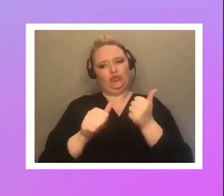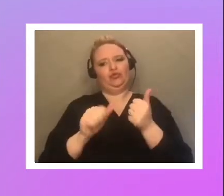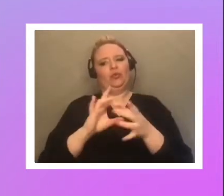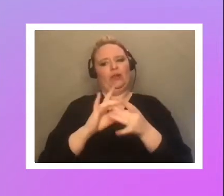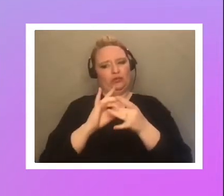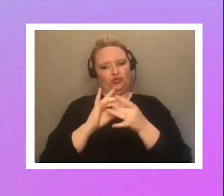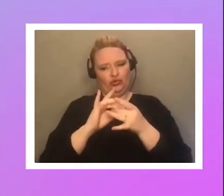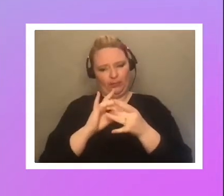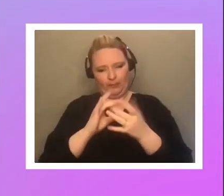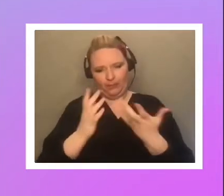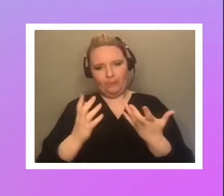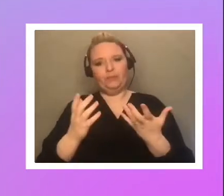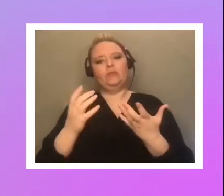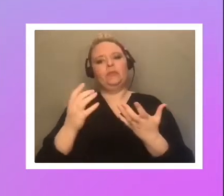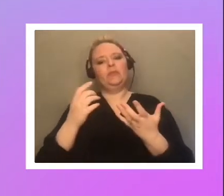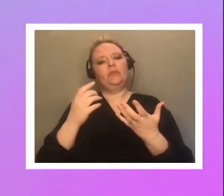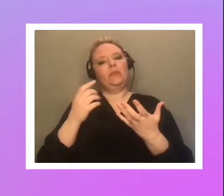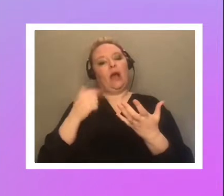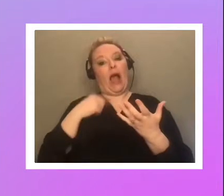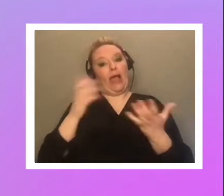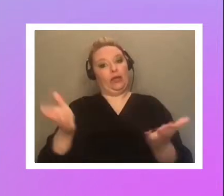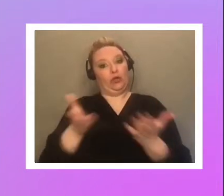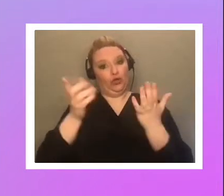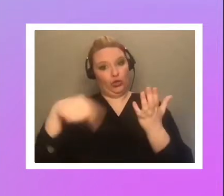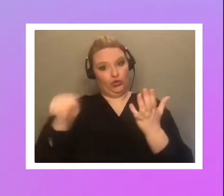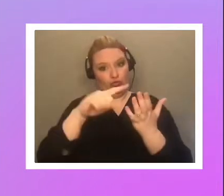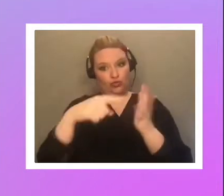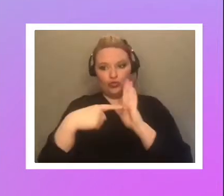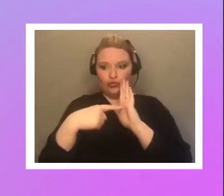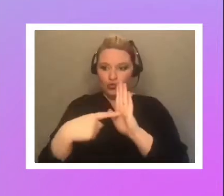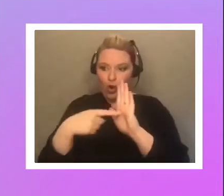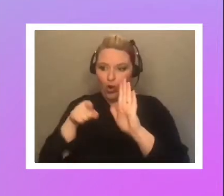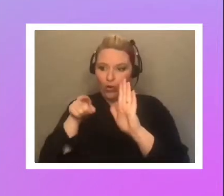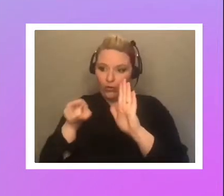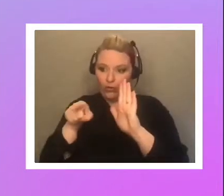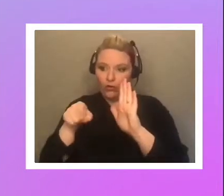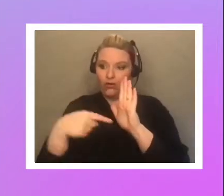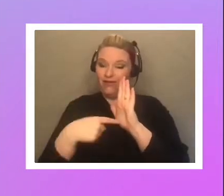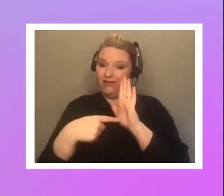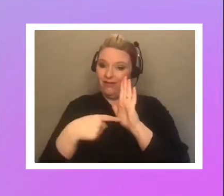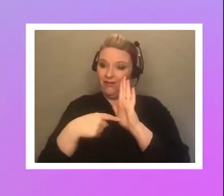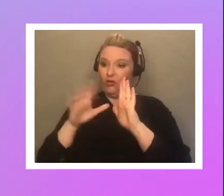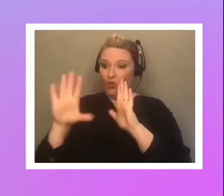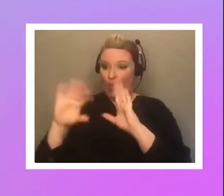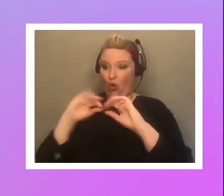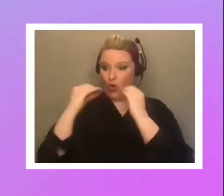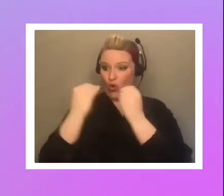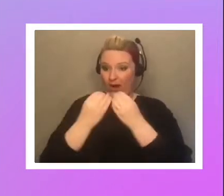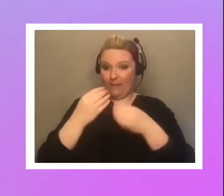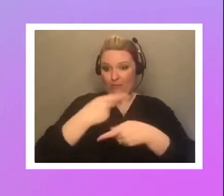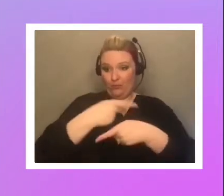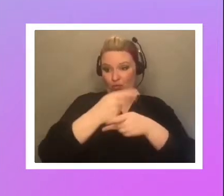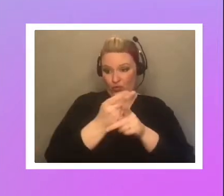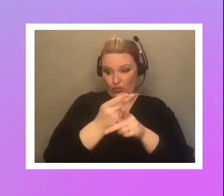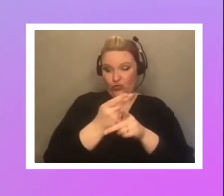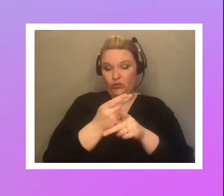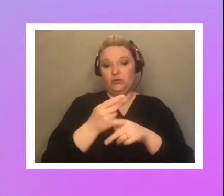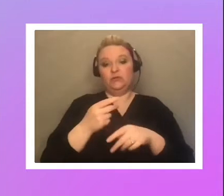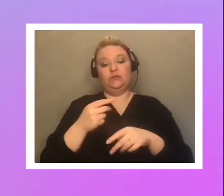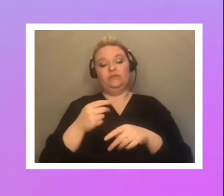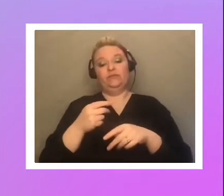to demonstrate something that your organization produces, or